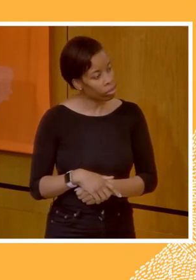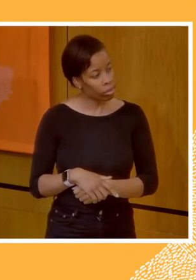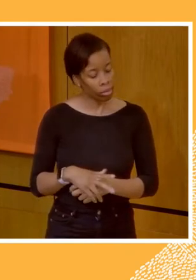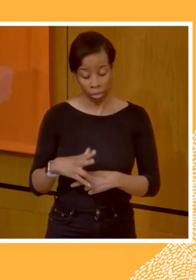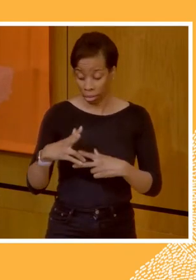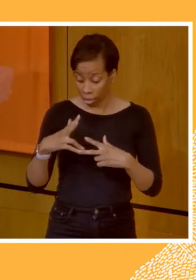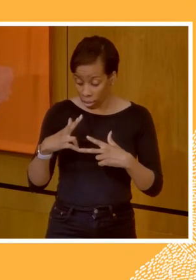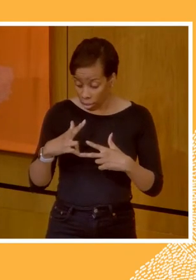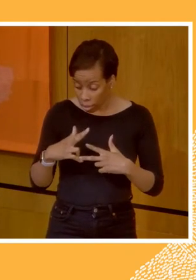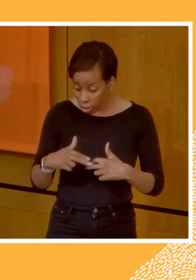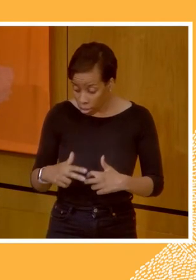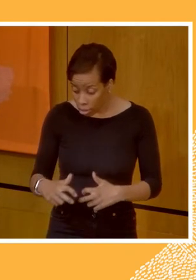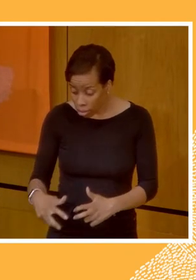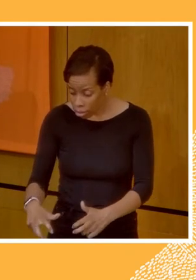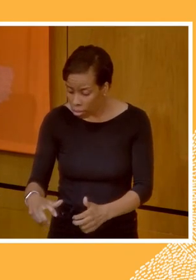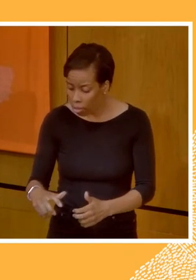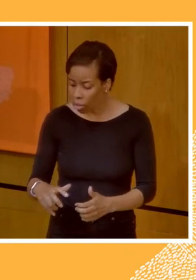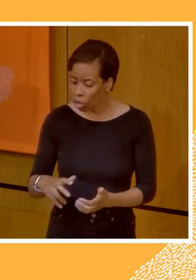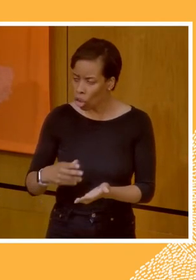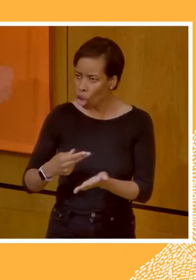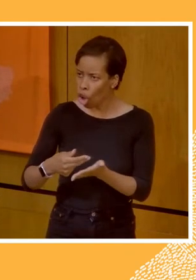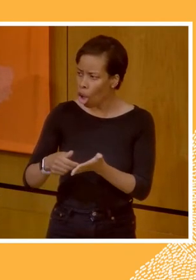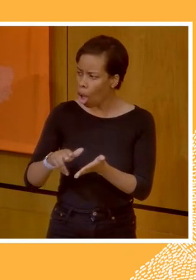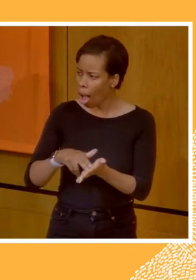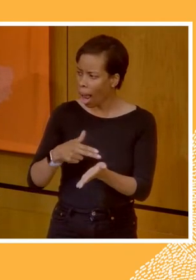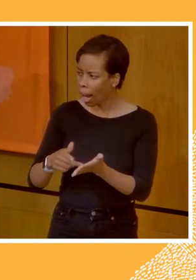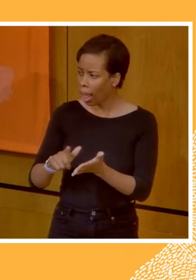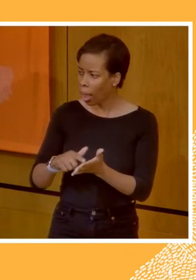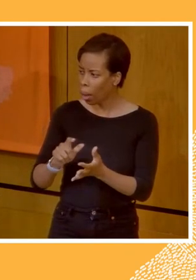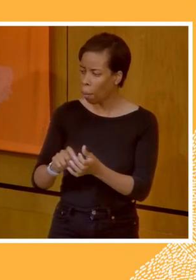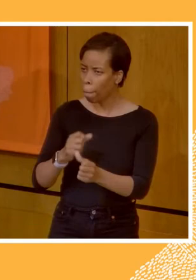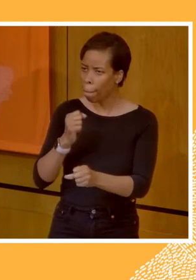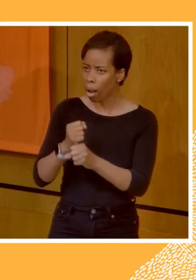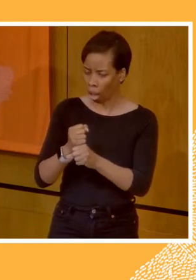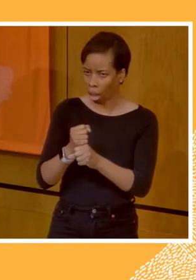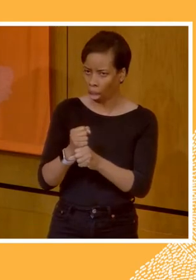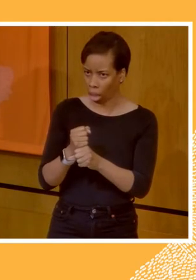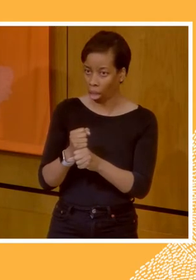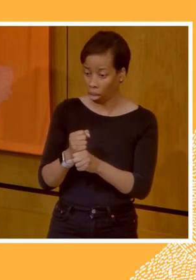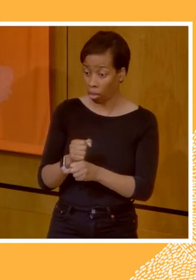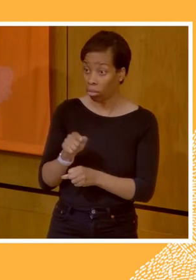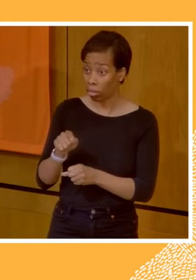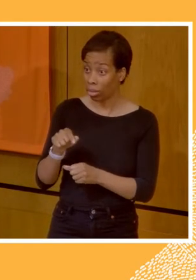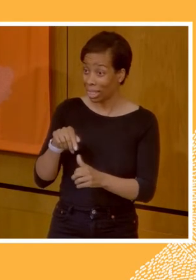bag. Yes, and this is still the same day when you were in the forest.